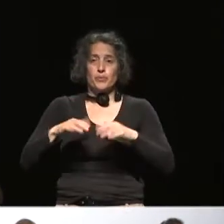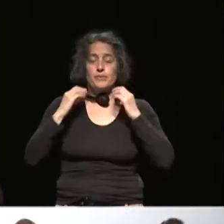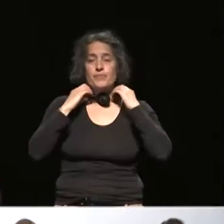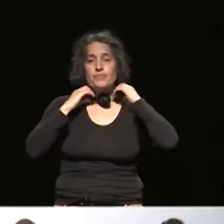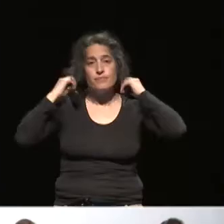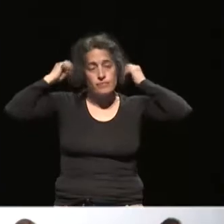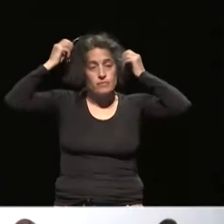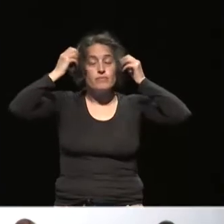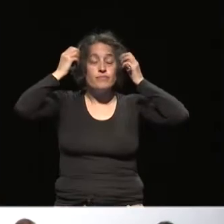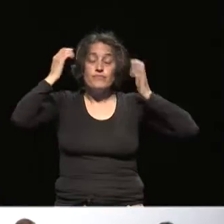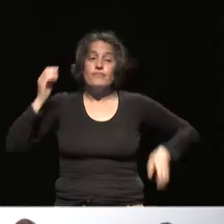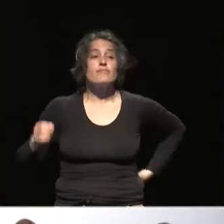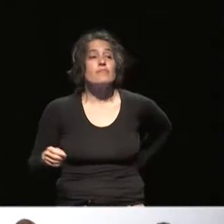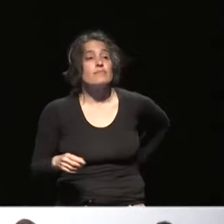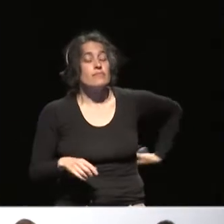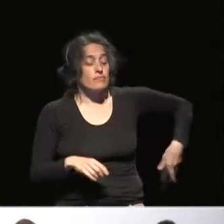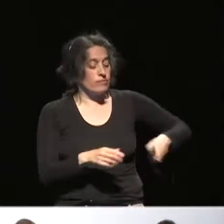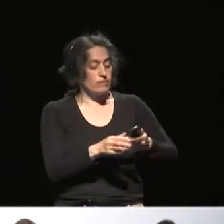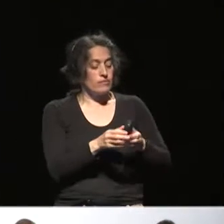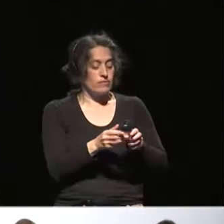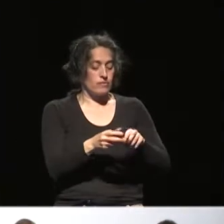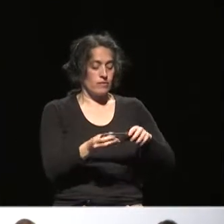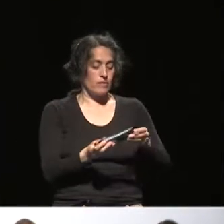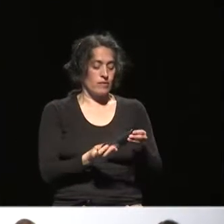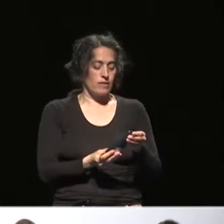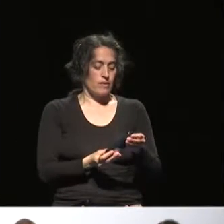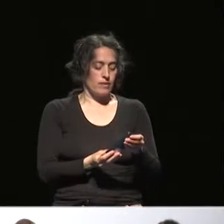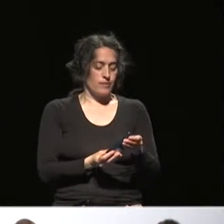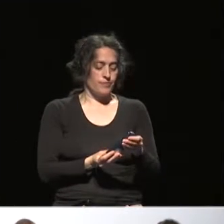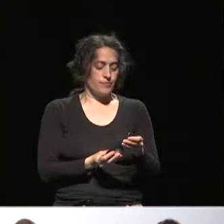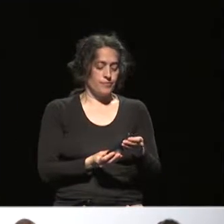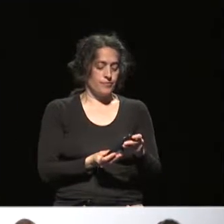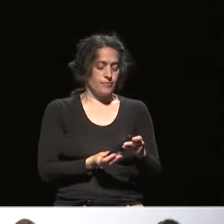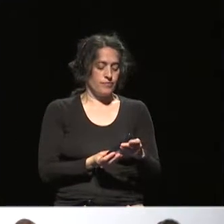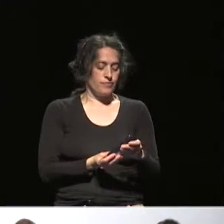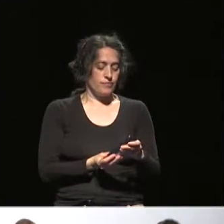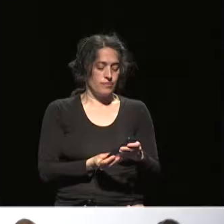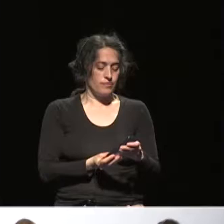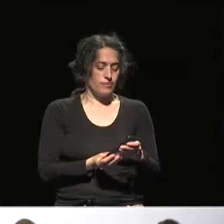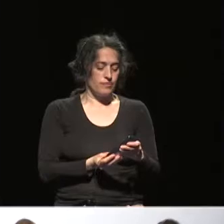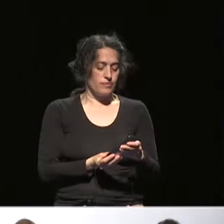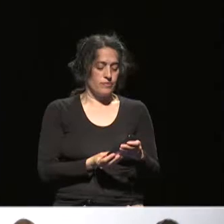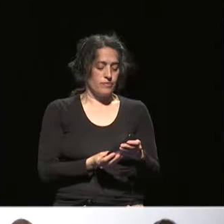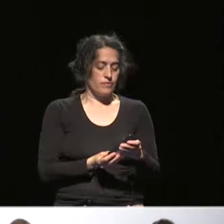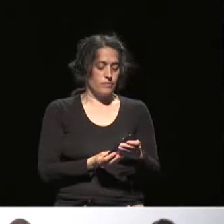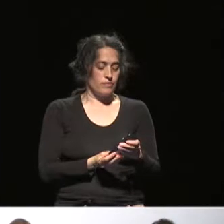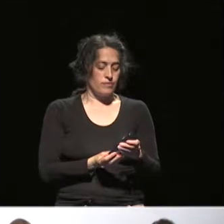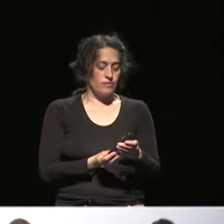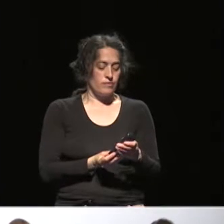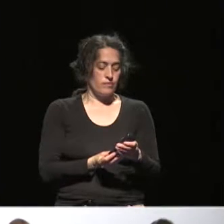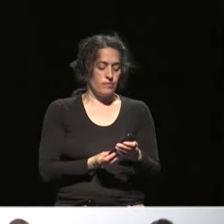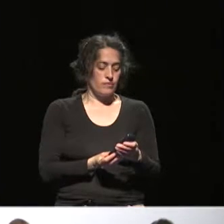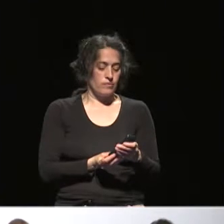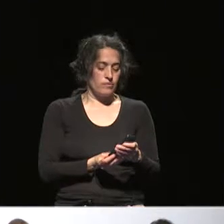Merci. Je suis Madame. Thank you. I come from Mali. I'm from a civil society